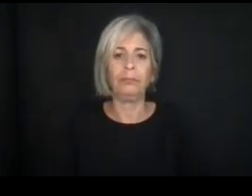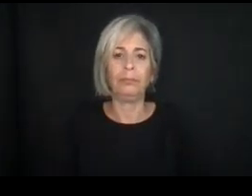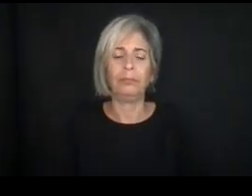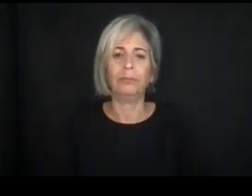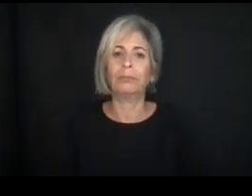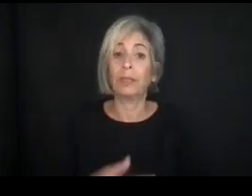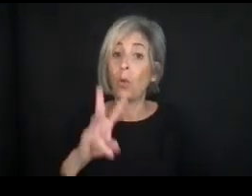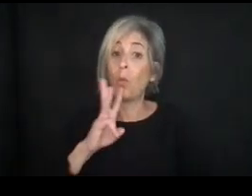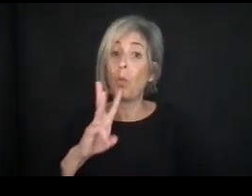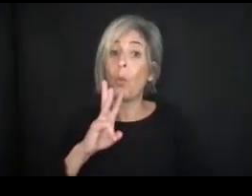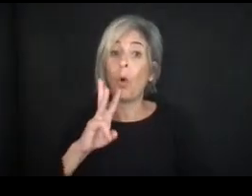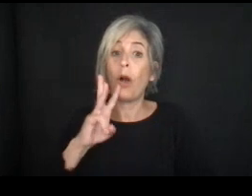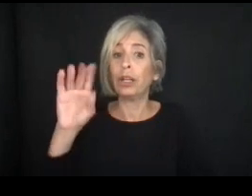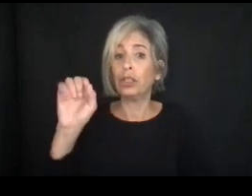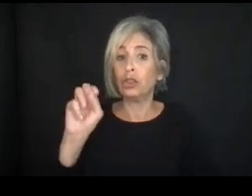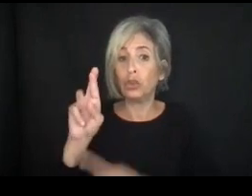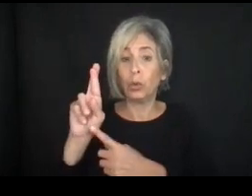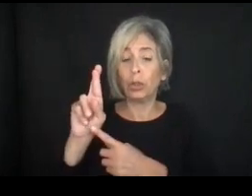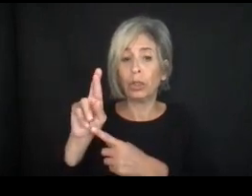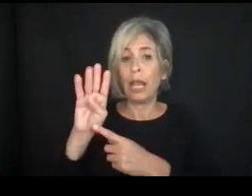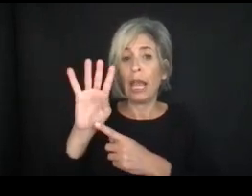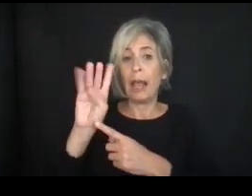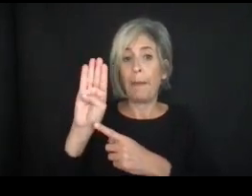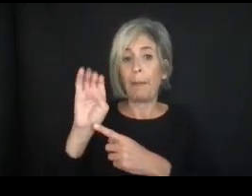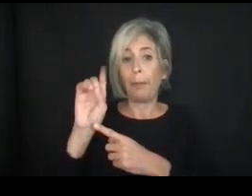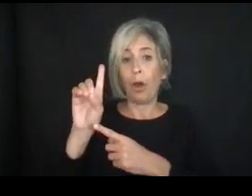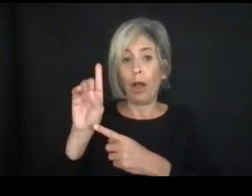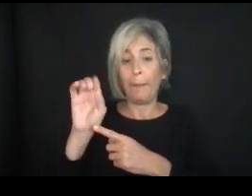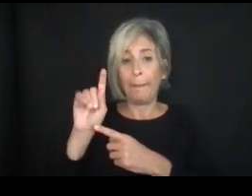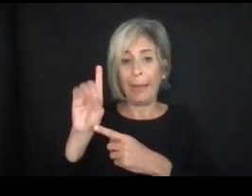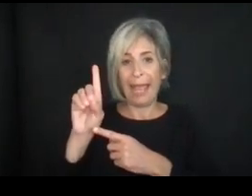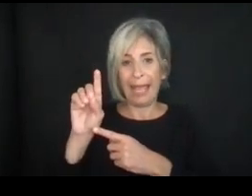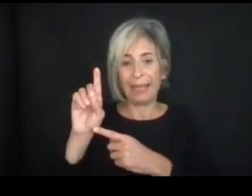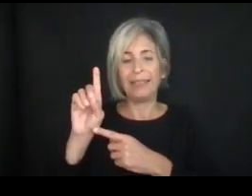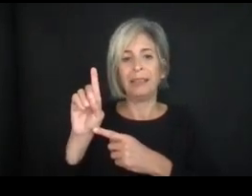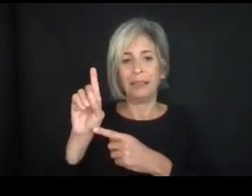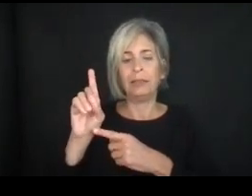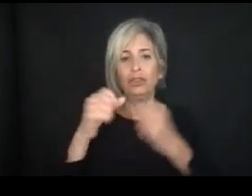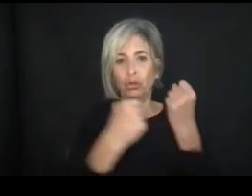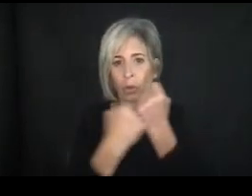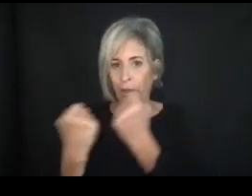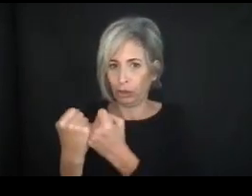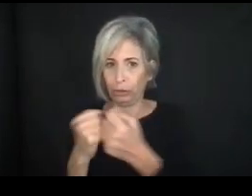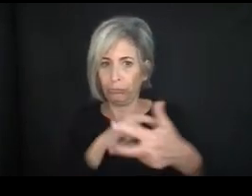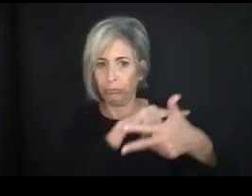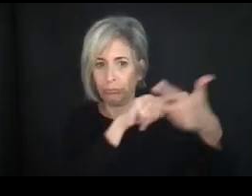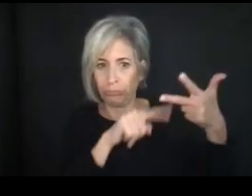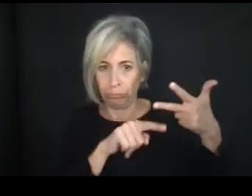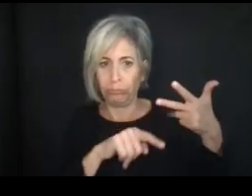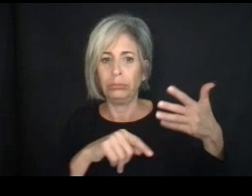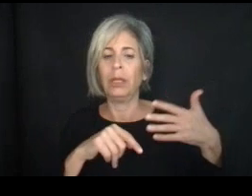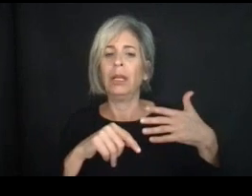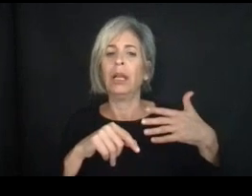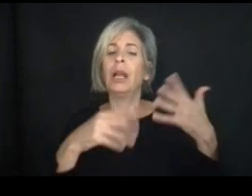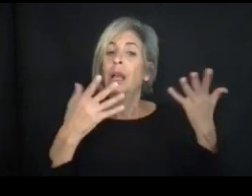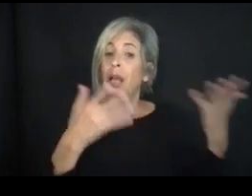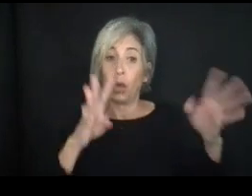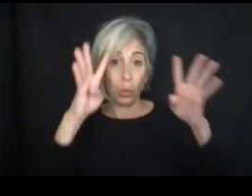Water, sewer, and broadband infrastructure. So this was created so